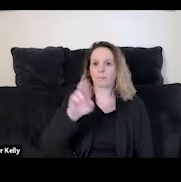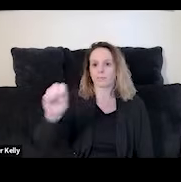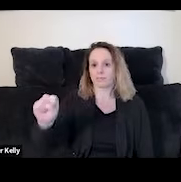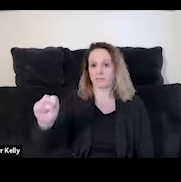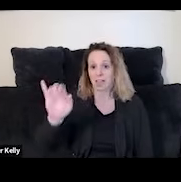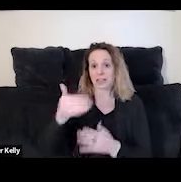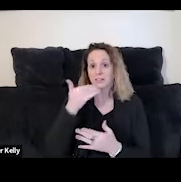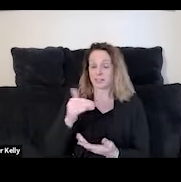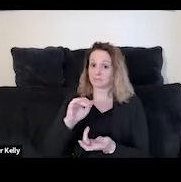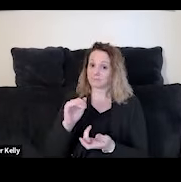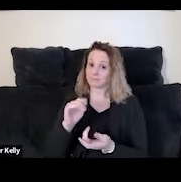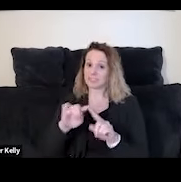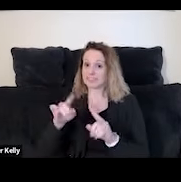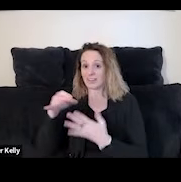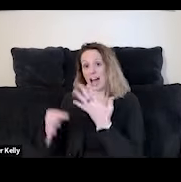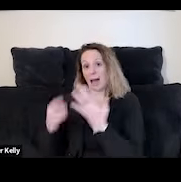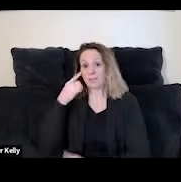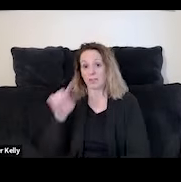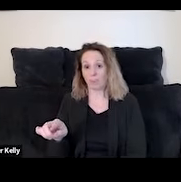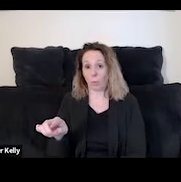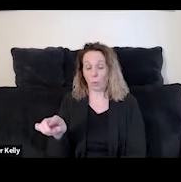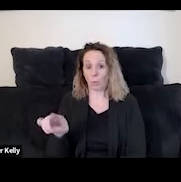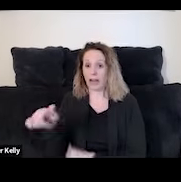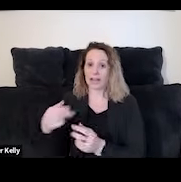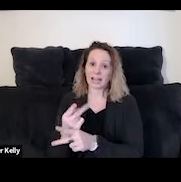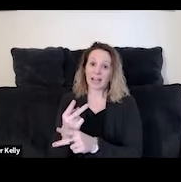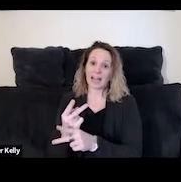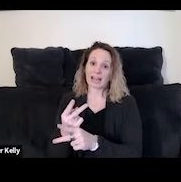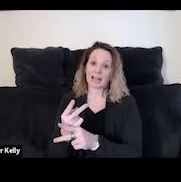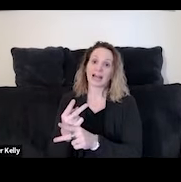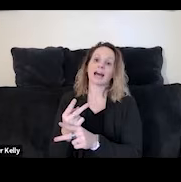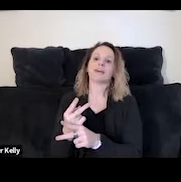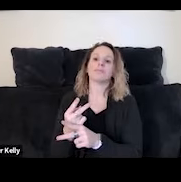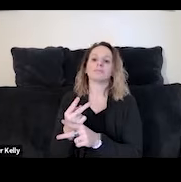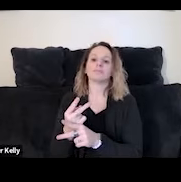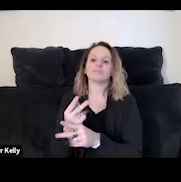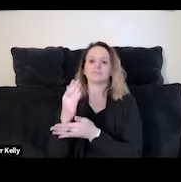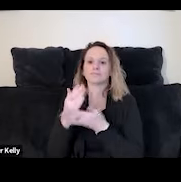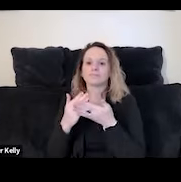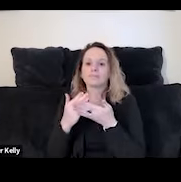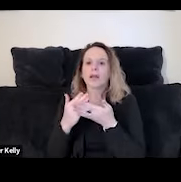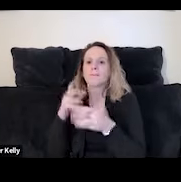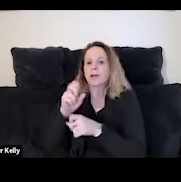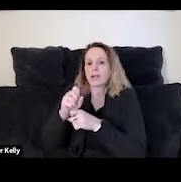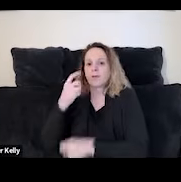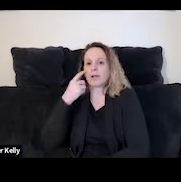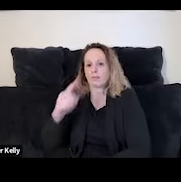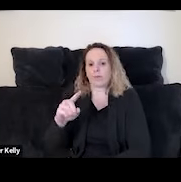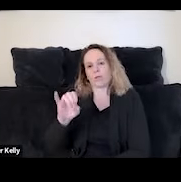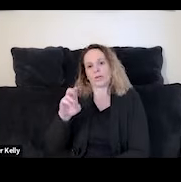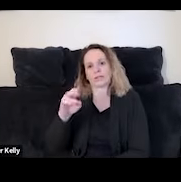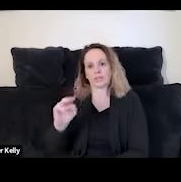good alternative to any type of coercive piece of the work in terms of detention